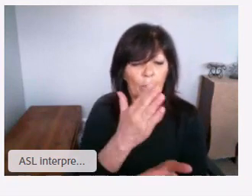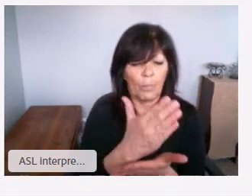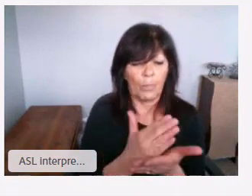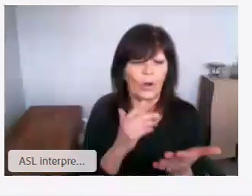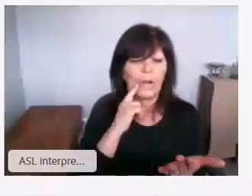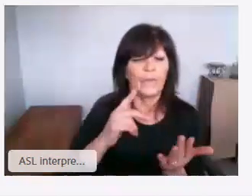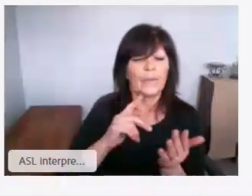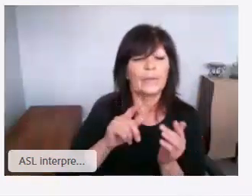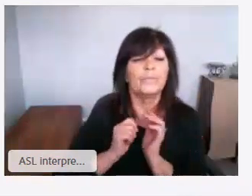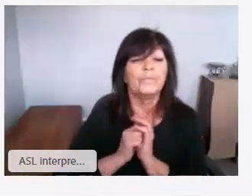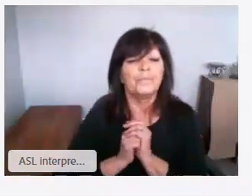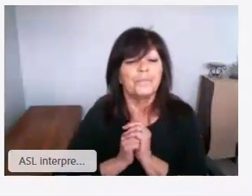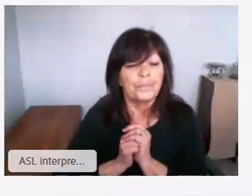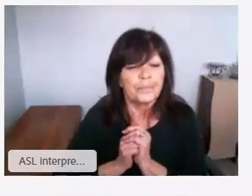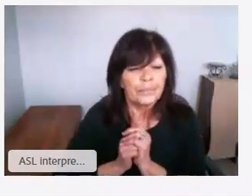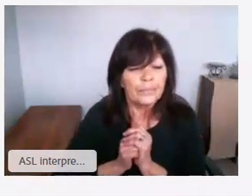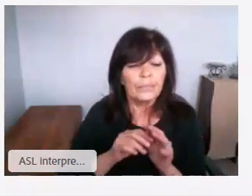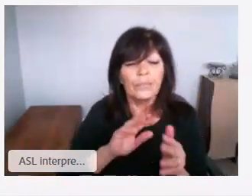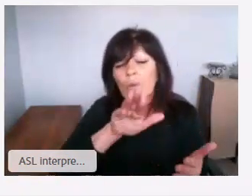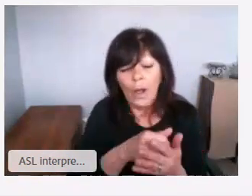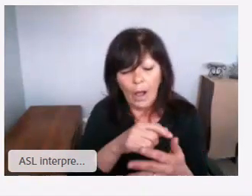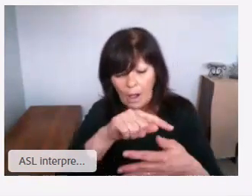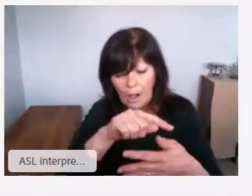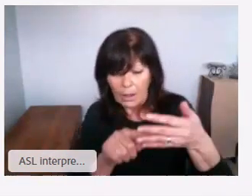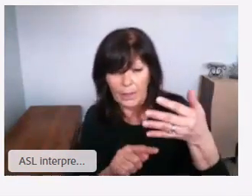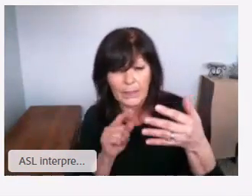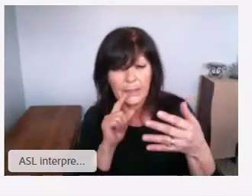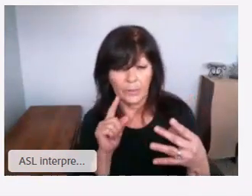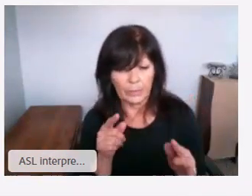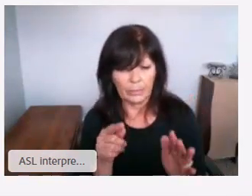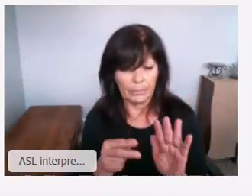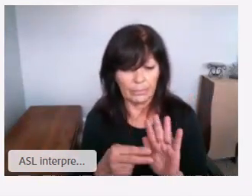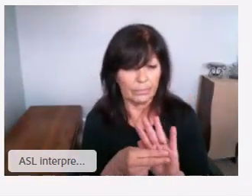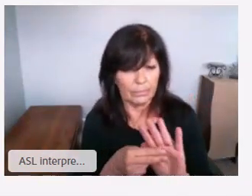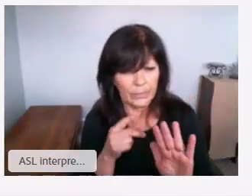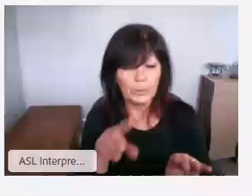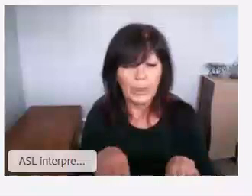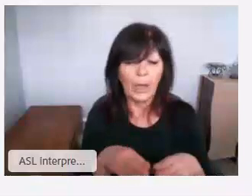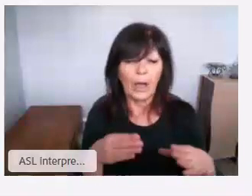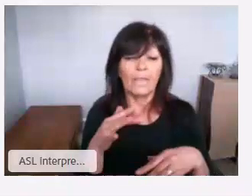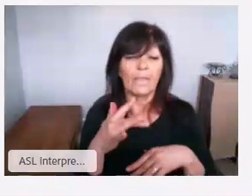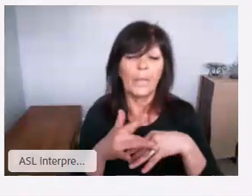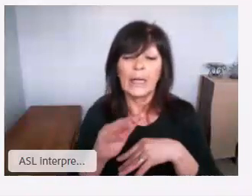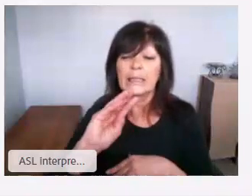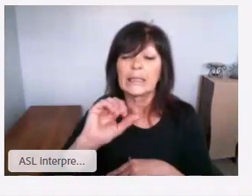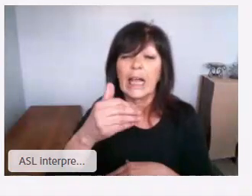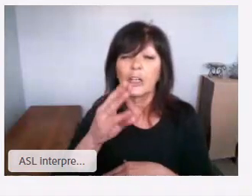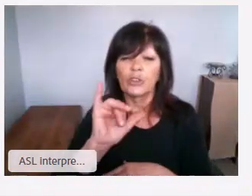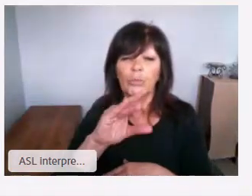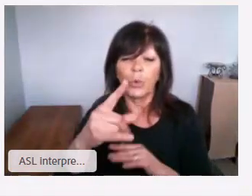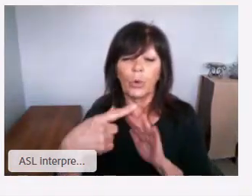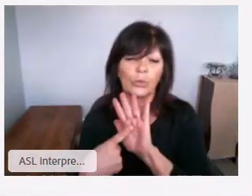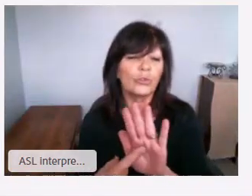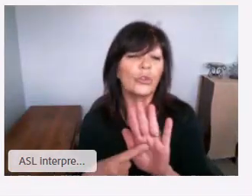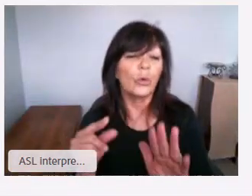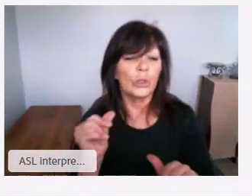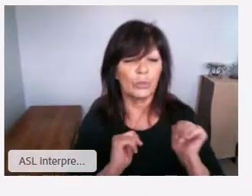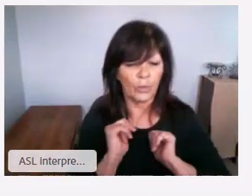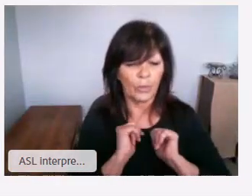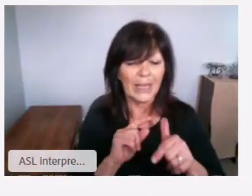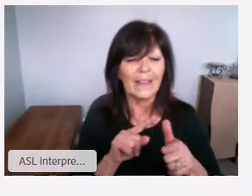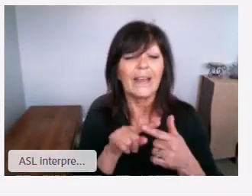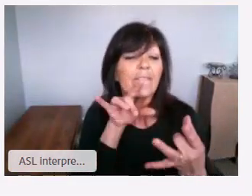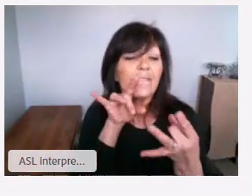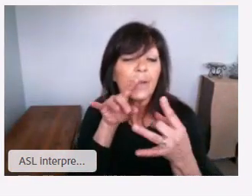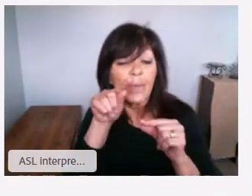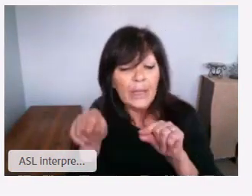platform as well. All of these pieces are then tied to a publicly available dashboard that measures and displays system performance, which then feedback into